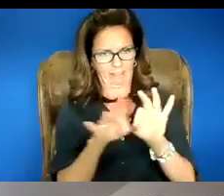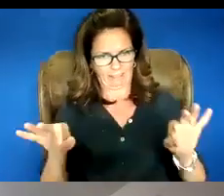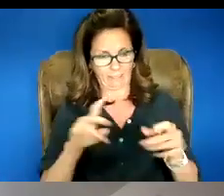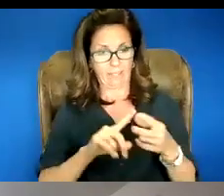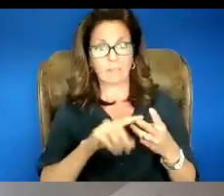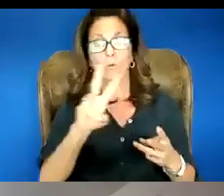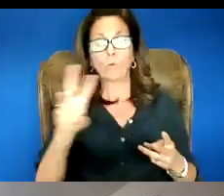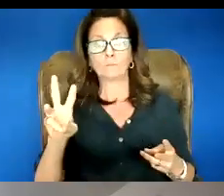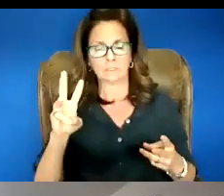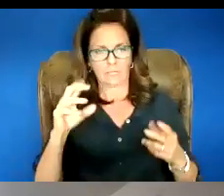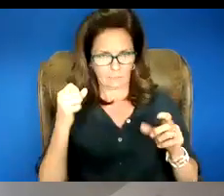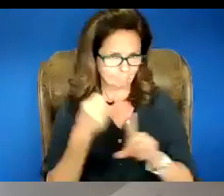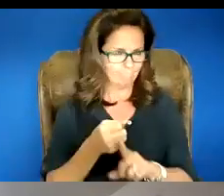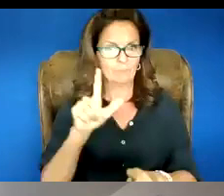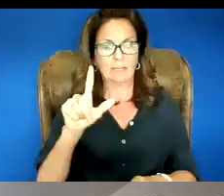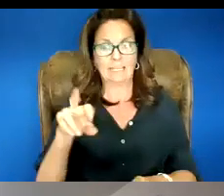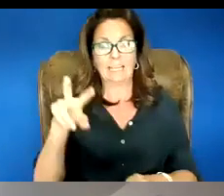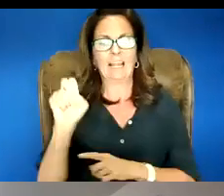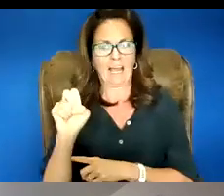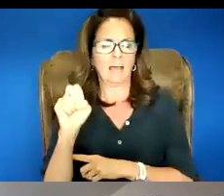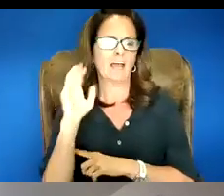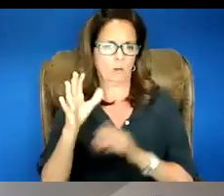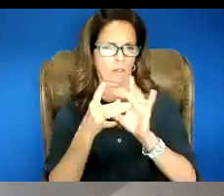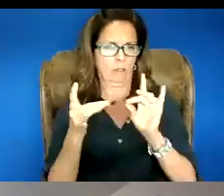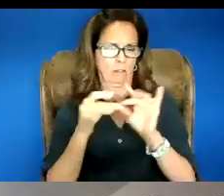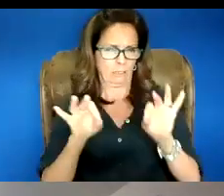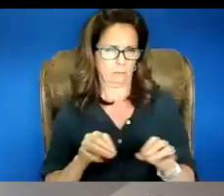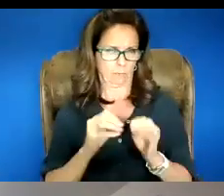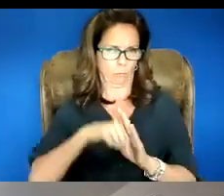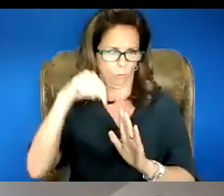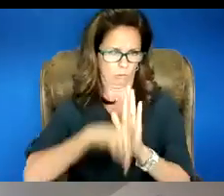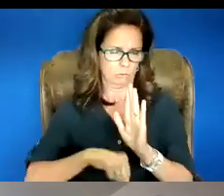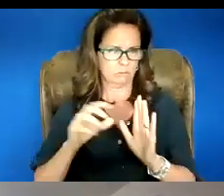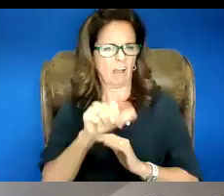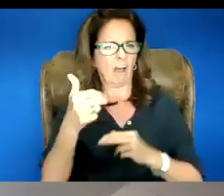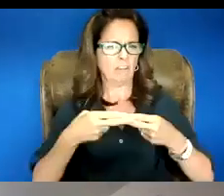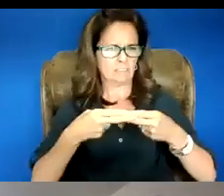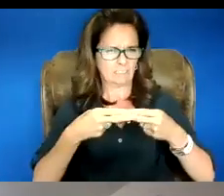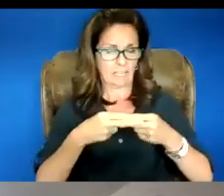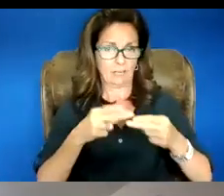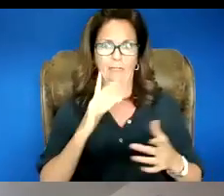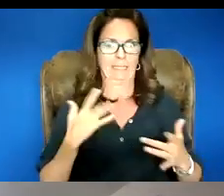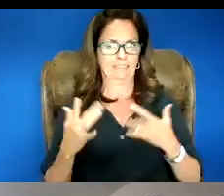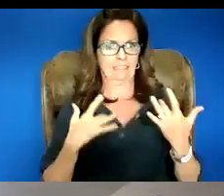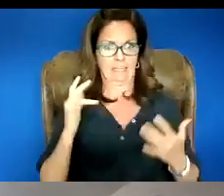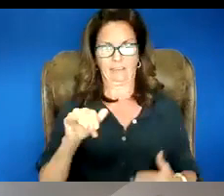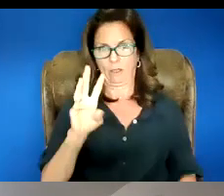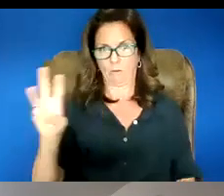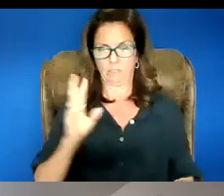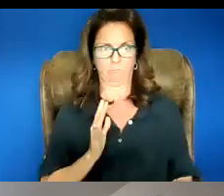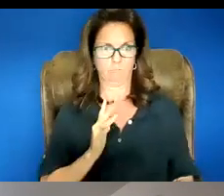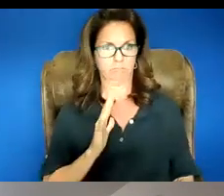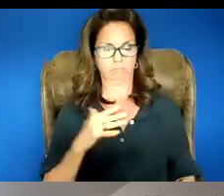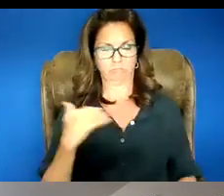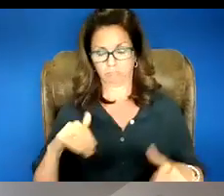live. So I'll get to that in one of the slides coming up. It's exciting, and you can get all kinds of information about the program at